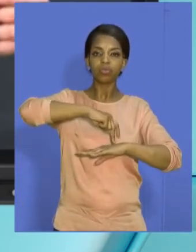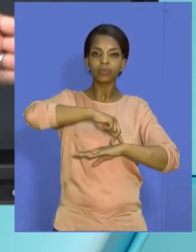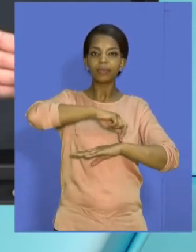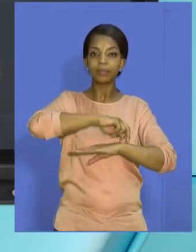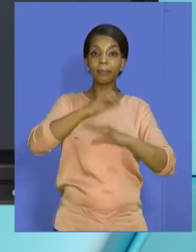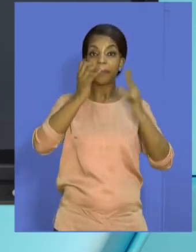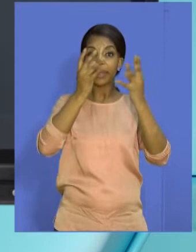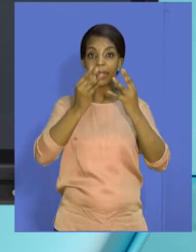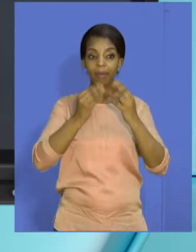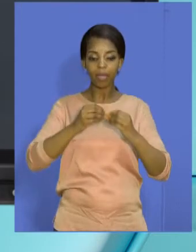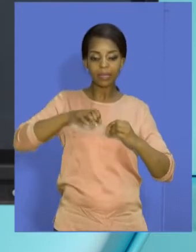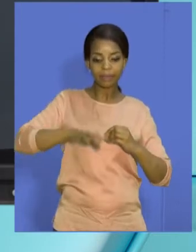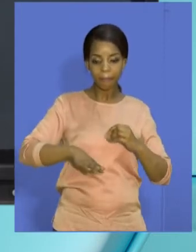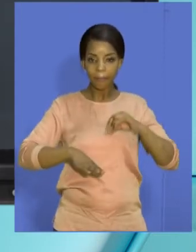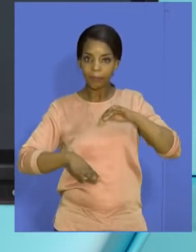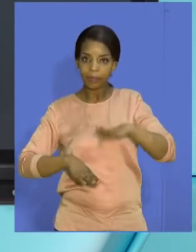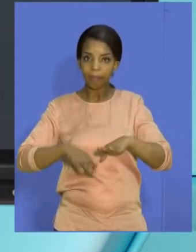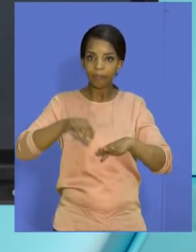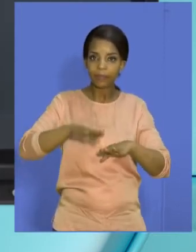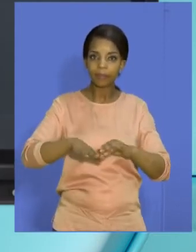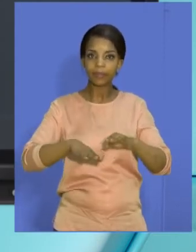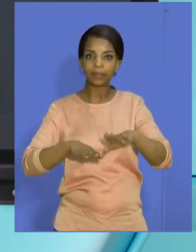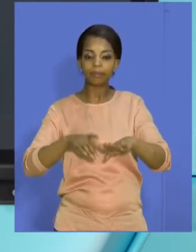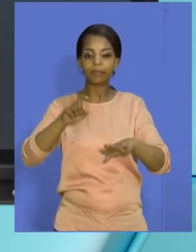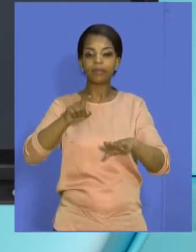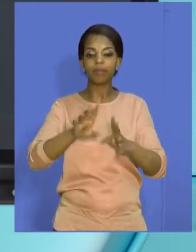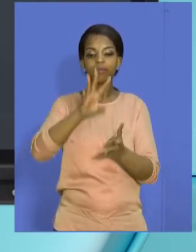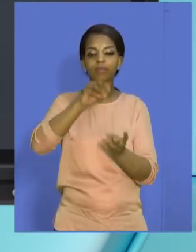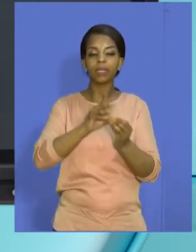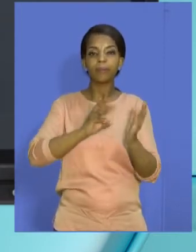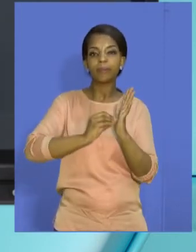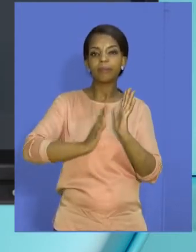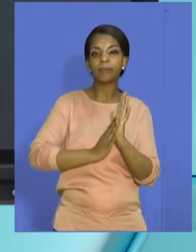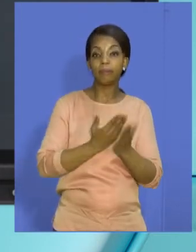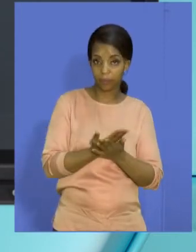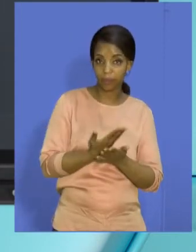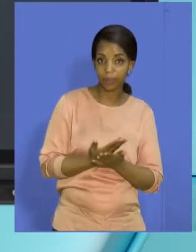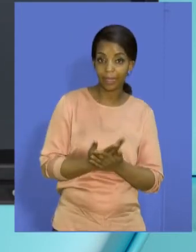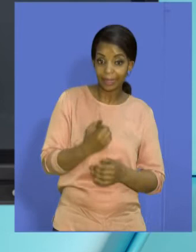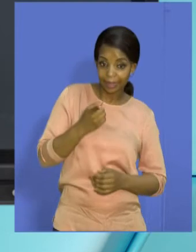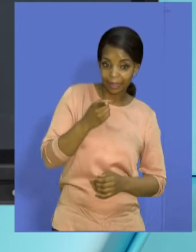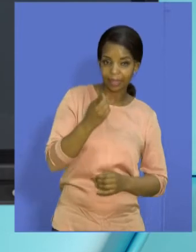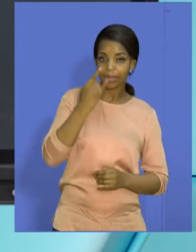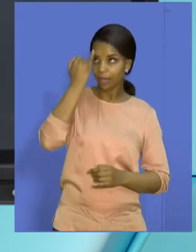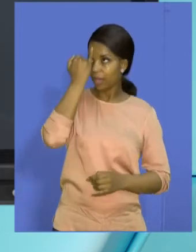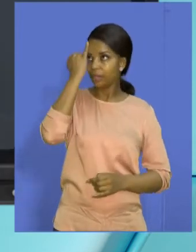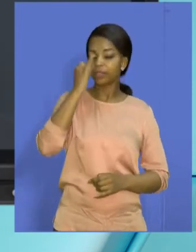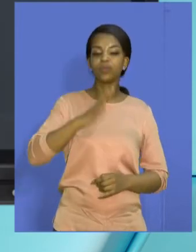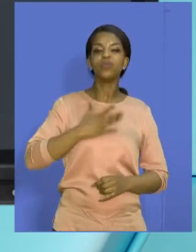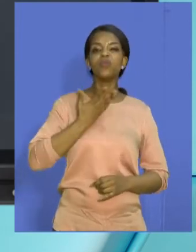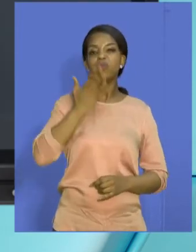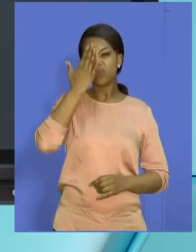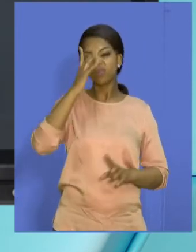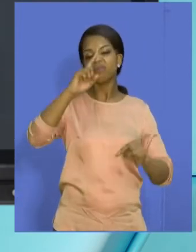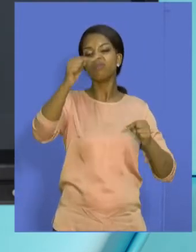walked in that duration altogether. So that's the big idea here that we are trying to talk about.